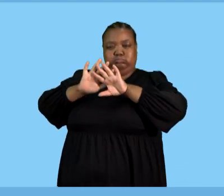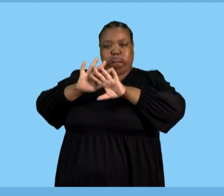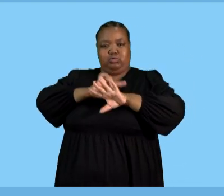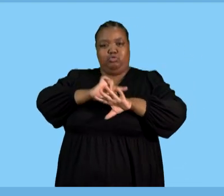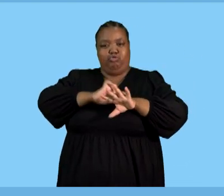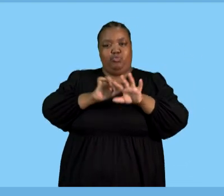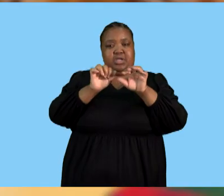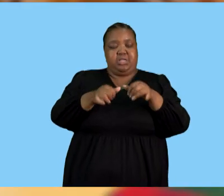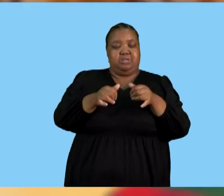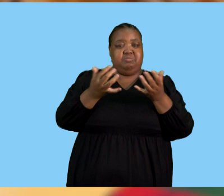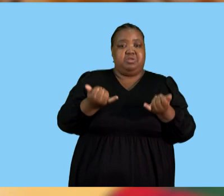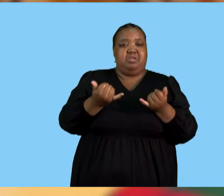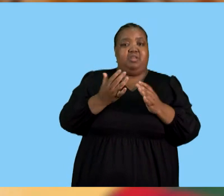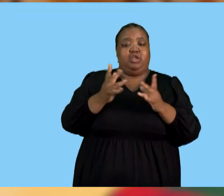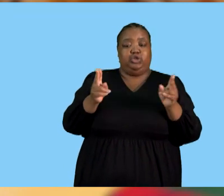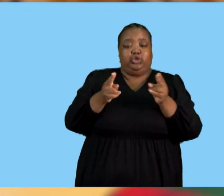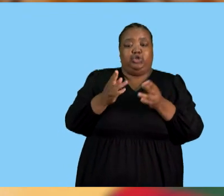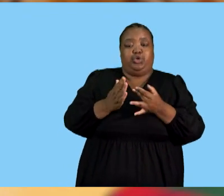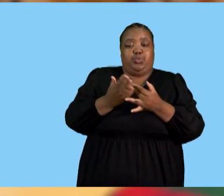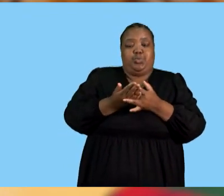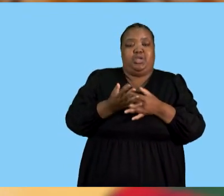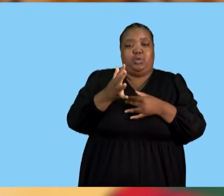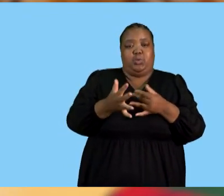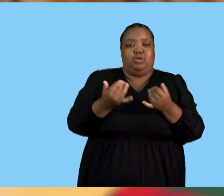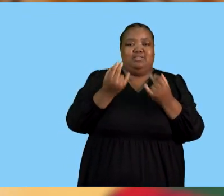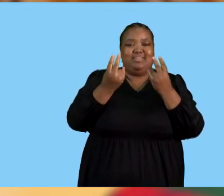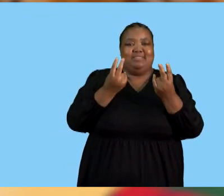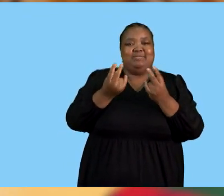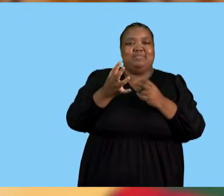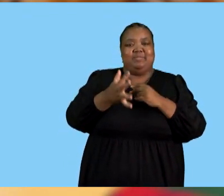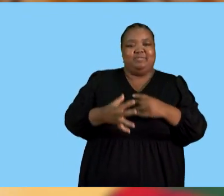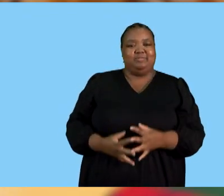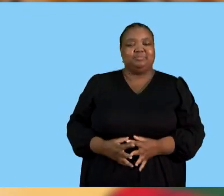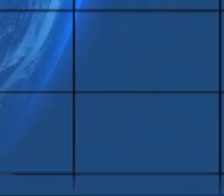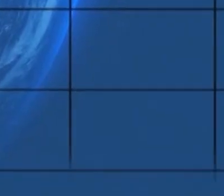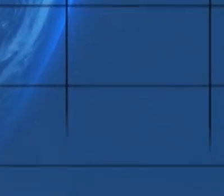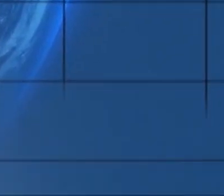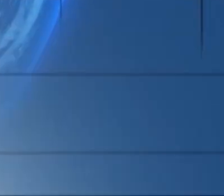So before moving on, we're just going to quickly go for a short break, and I will see you just after this.